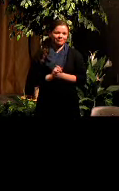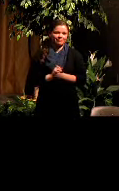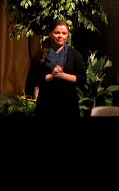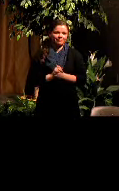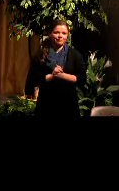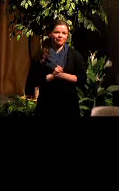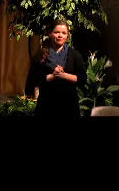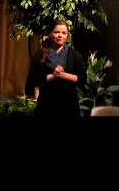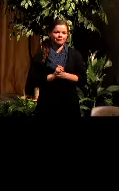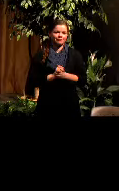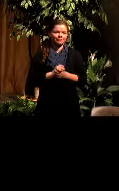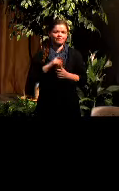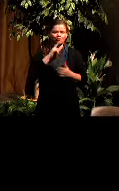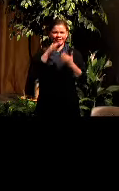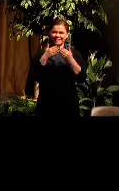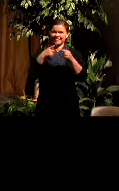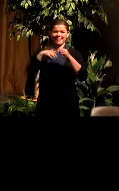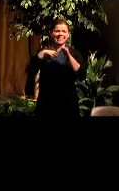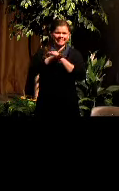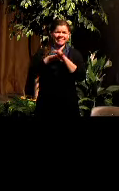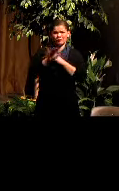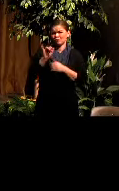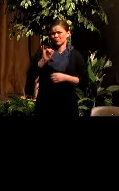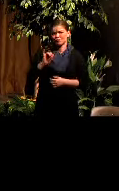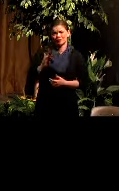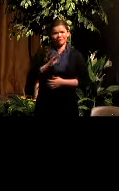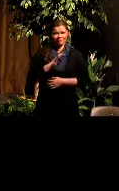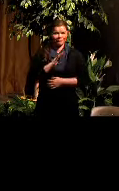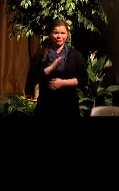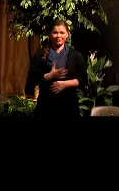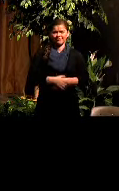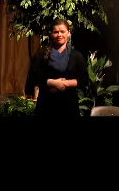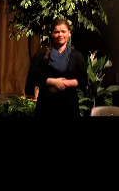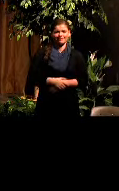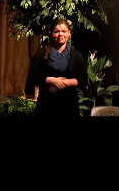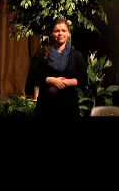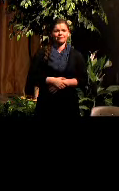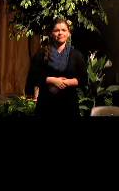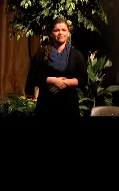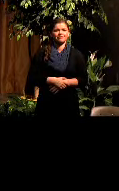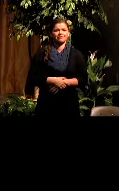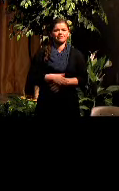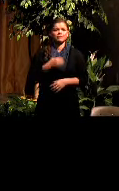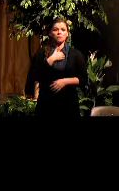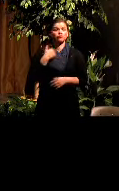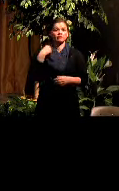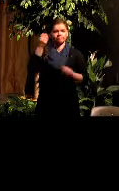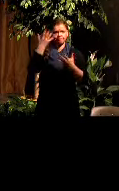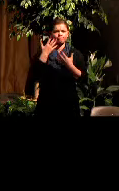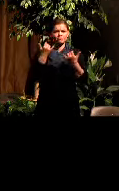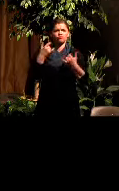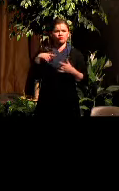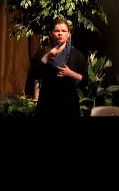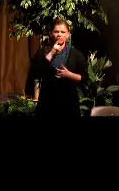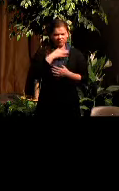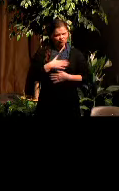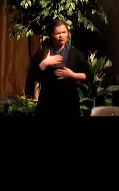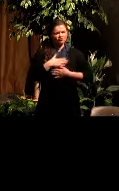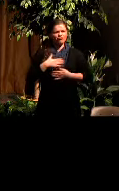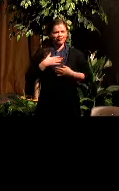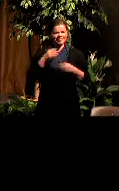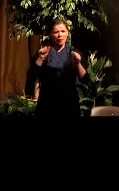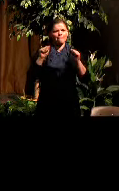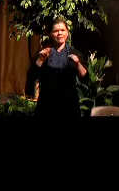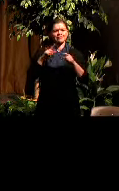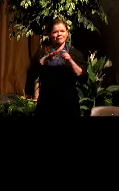at your fingertips. Our members often say to me that they really enjoy the ability to